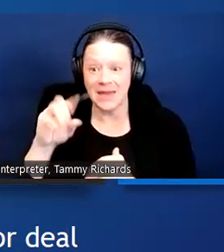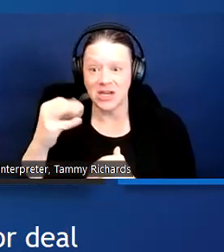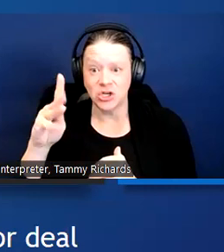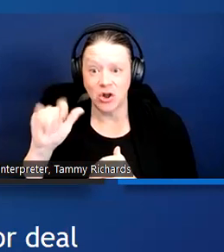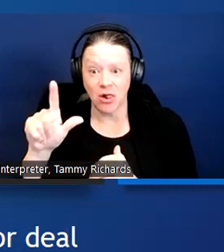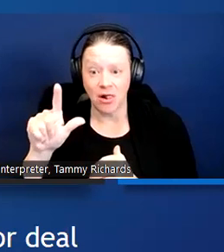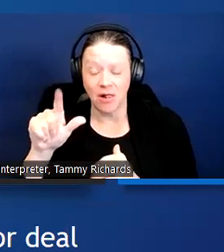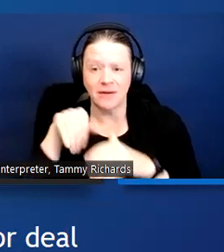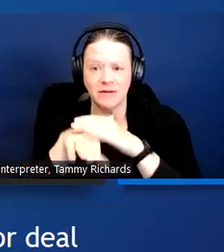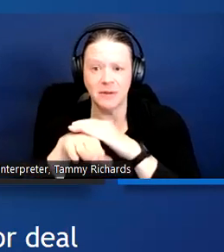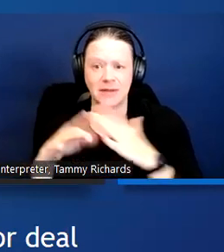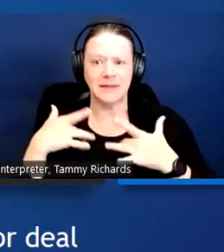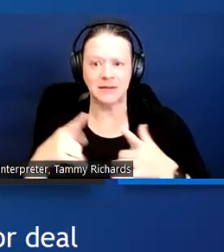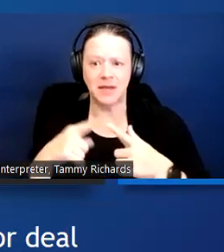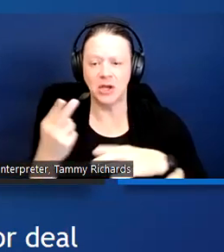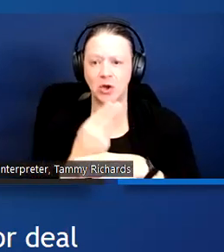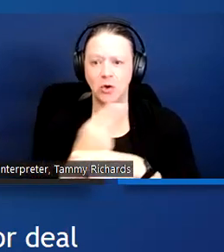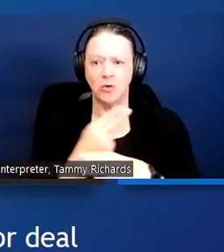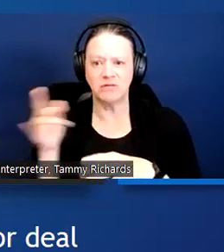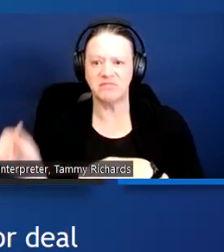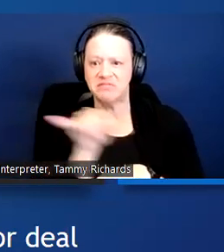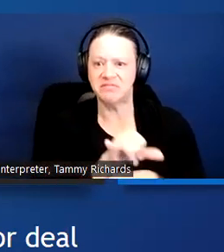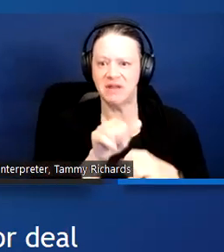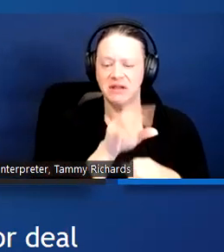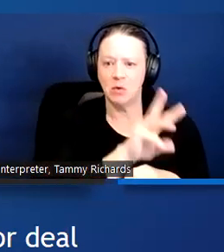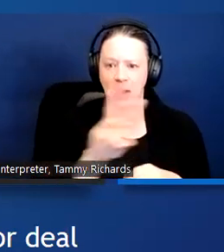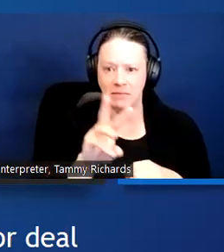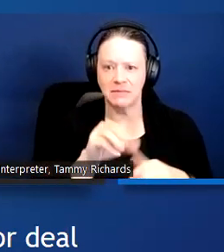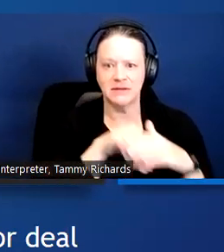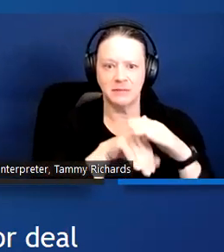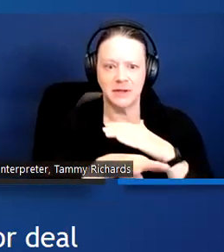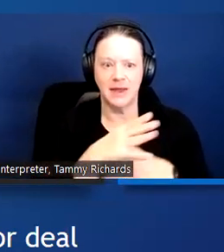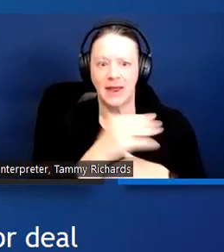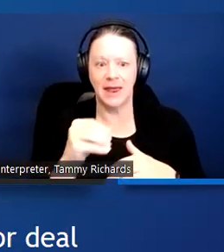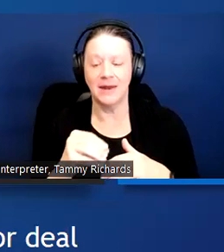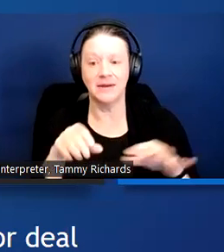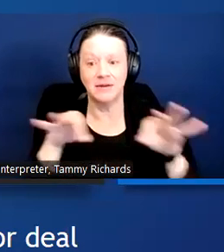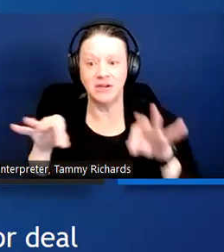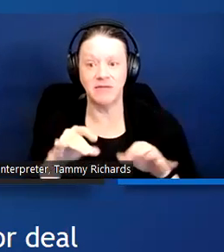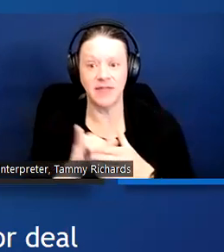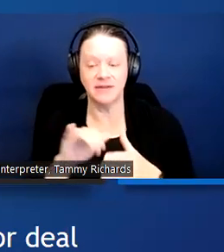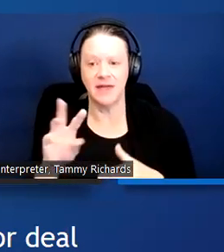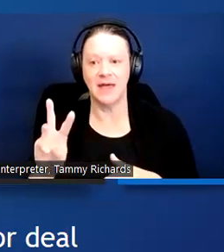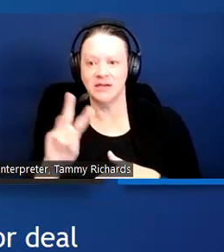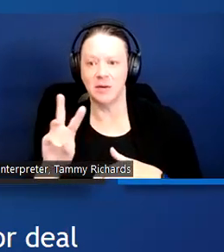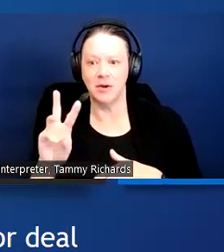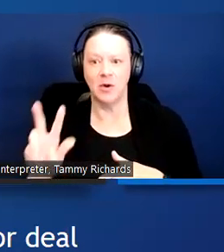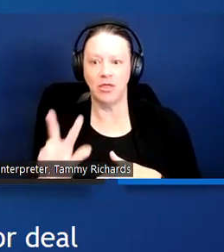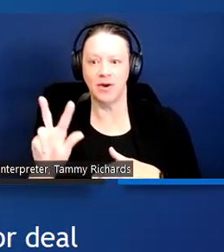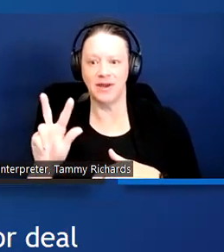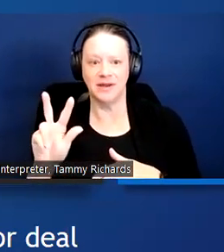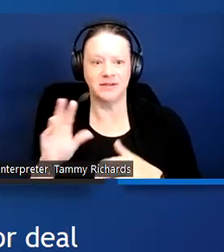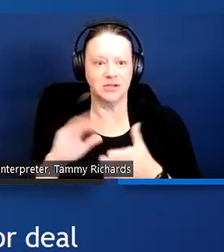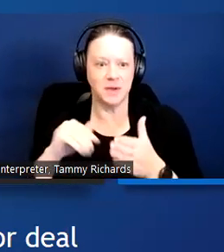web accessibility. And the definition for that, which is from W3C, also known as the World Wide Web